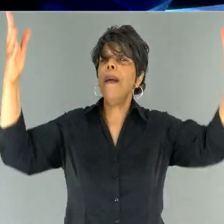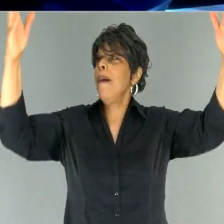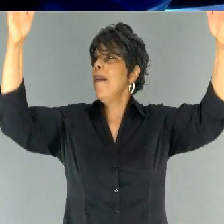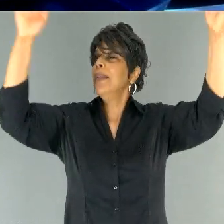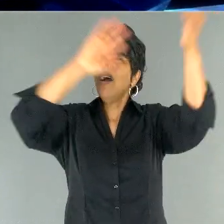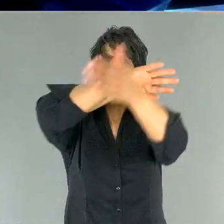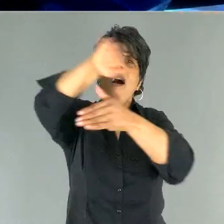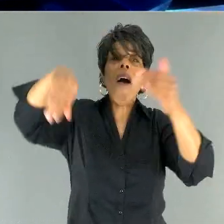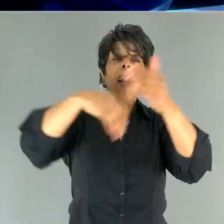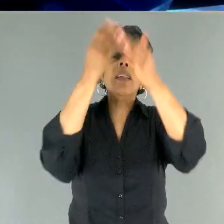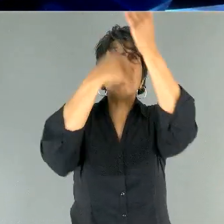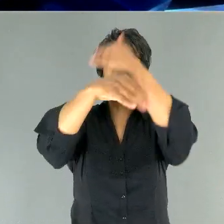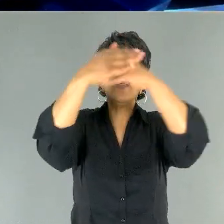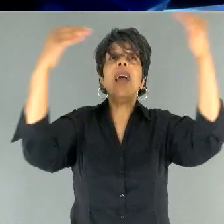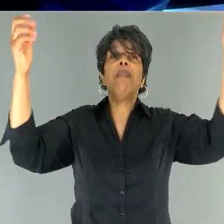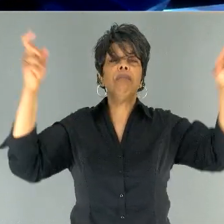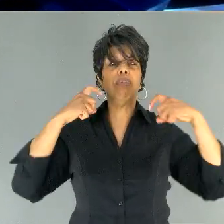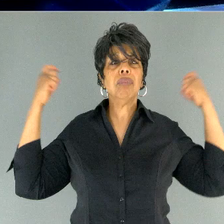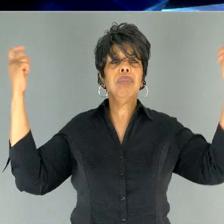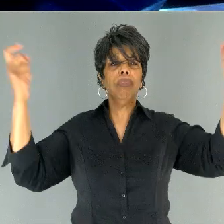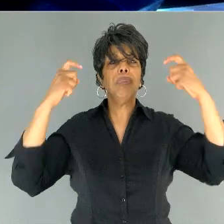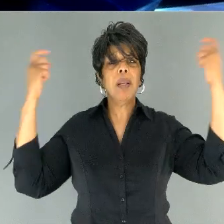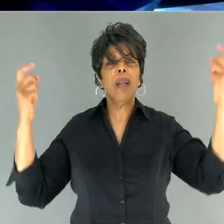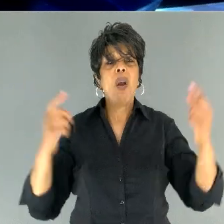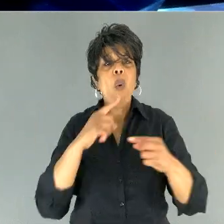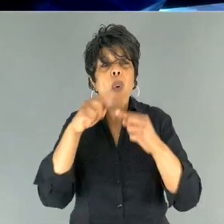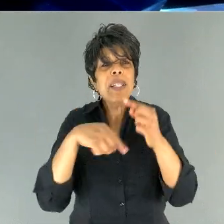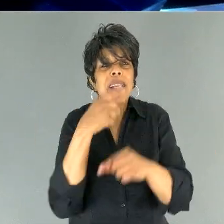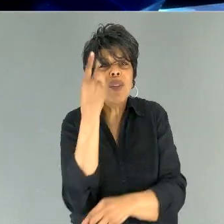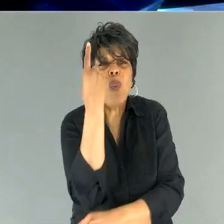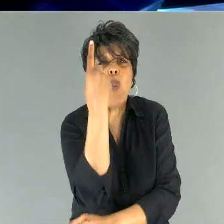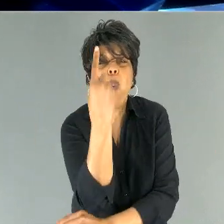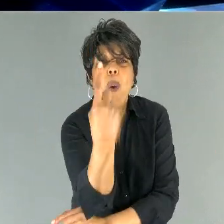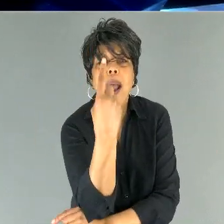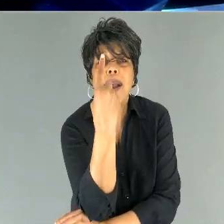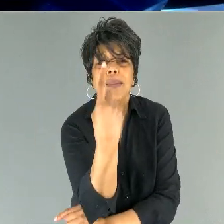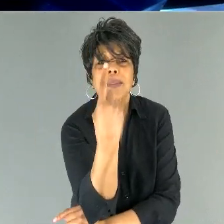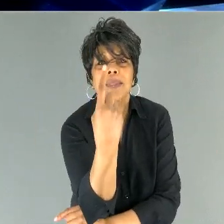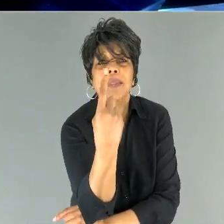rejoices when just one comes to